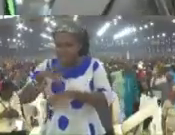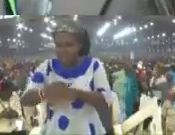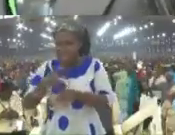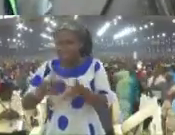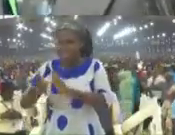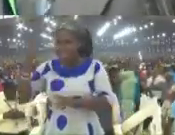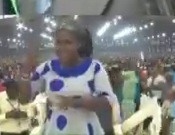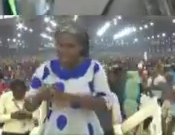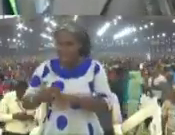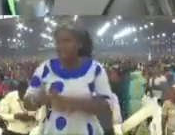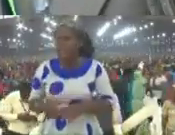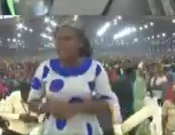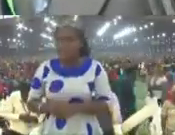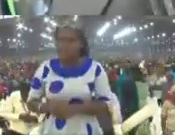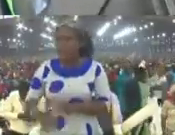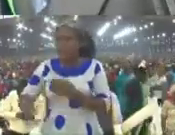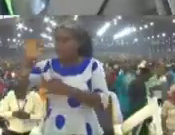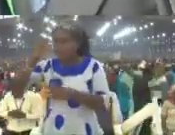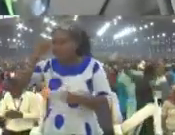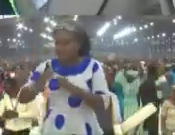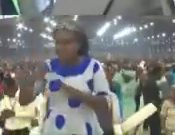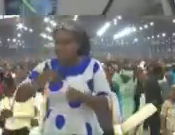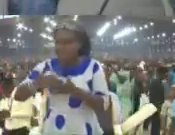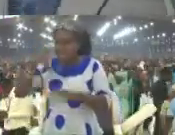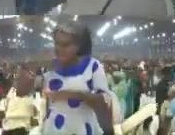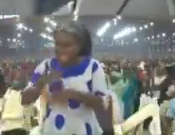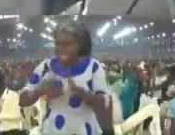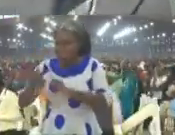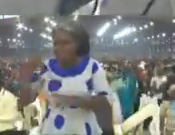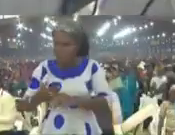Ancient of Days, remember me tonight.